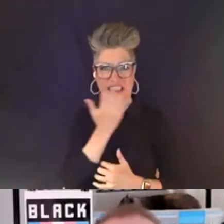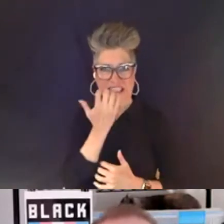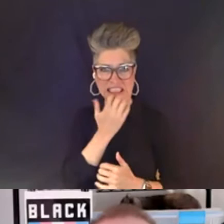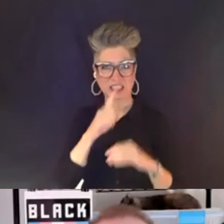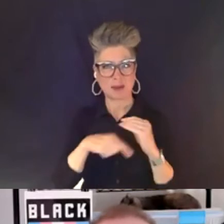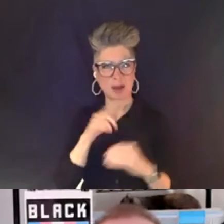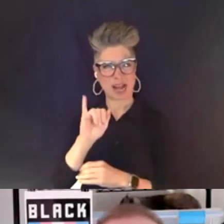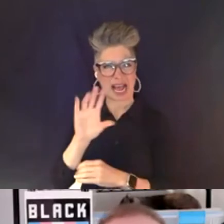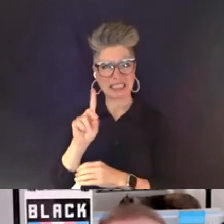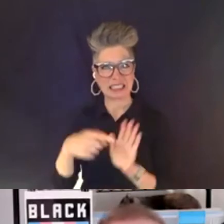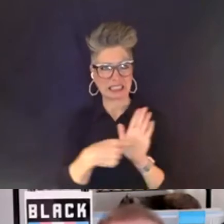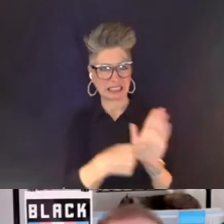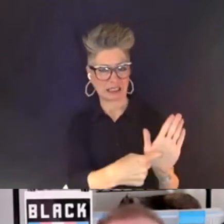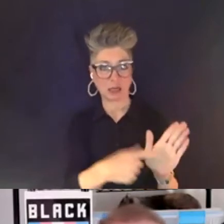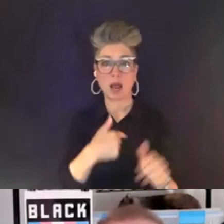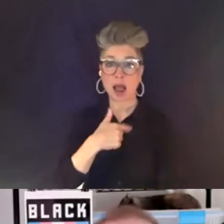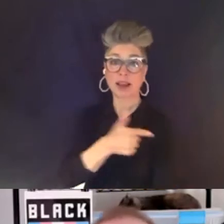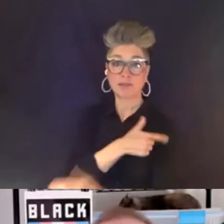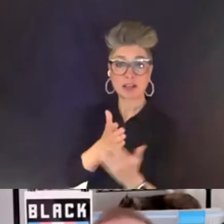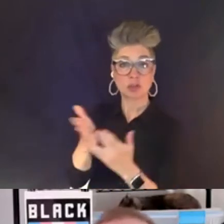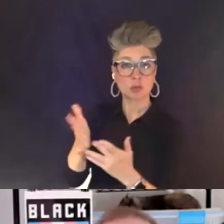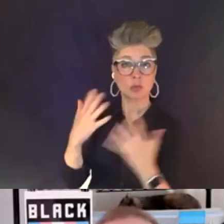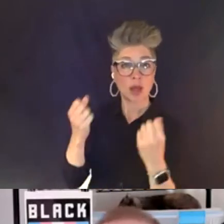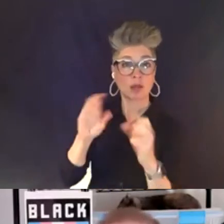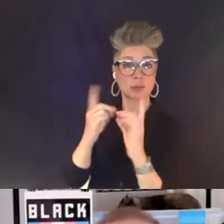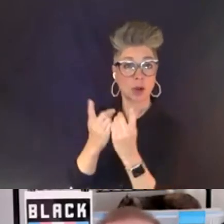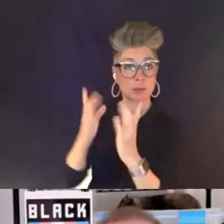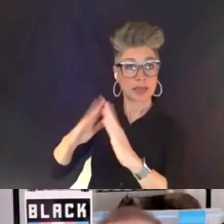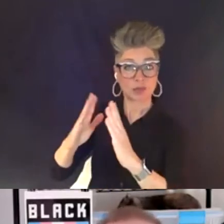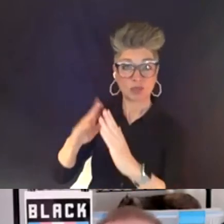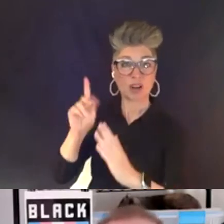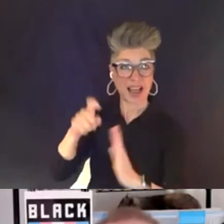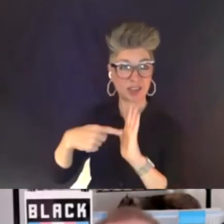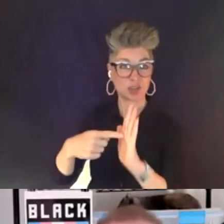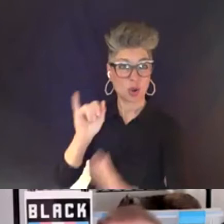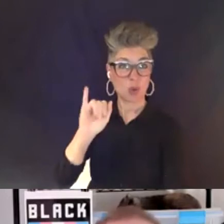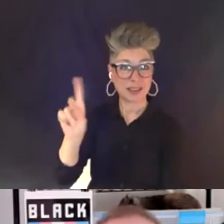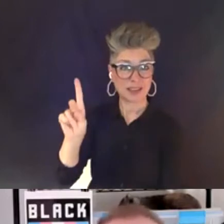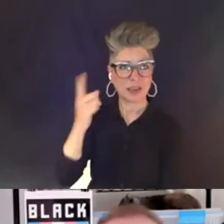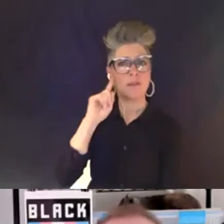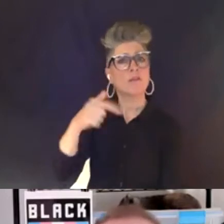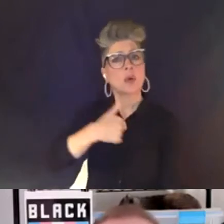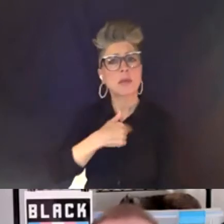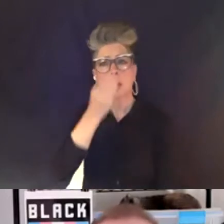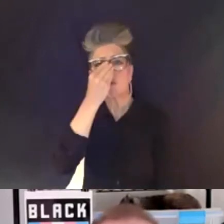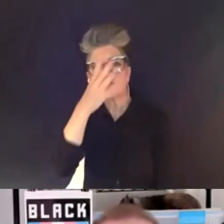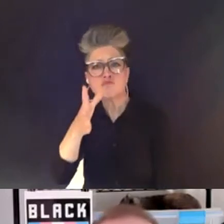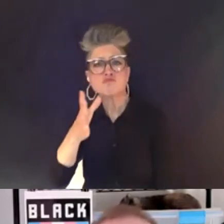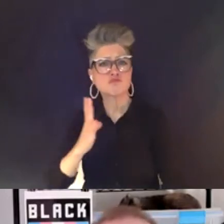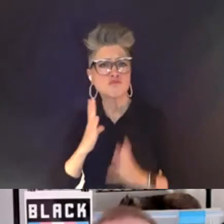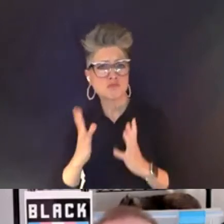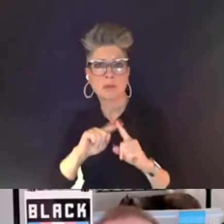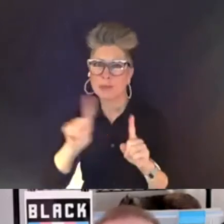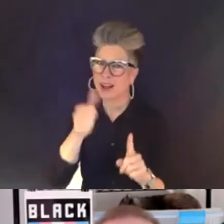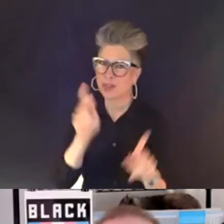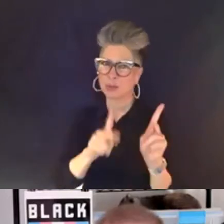I got vaccinated through the health department downtown, and I had to show ID. And for me, that's not a problem, but it would be for some other folks.